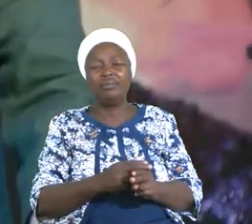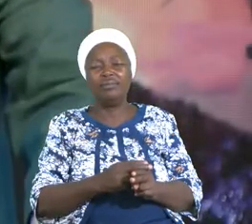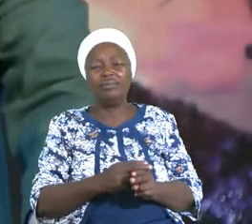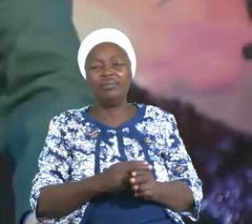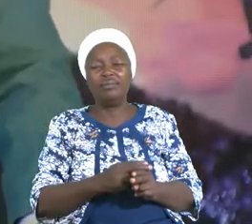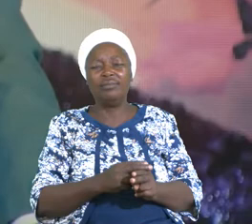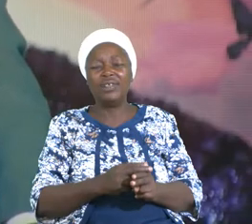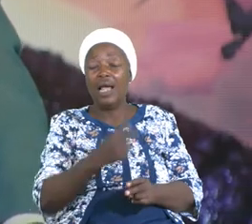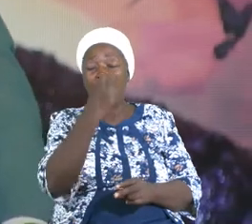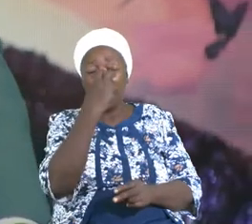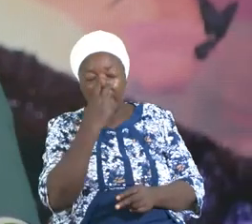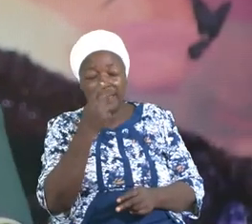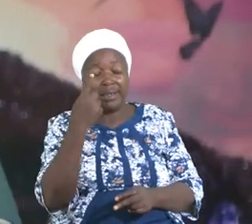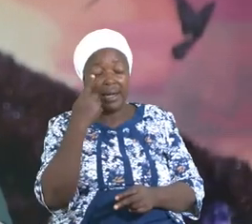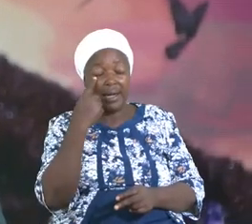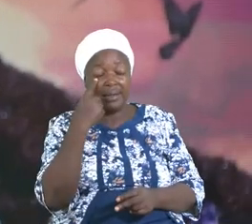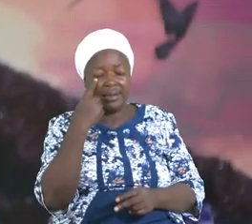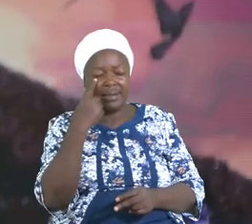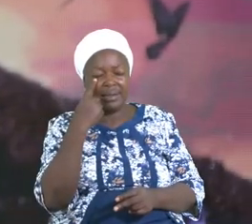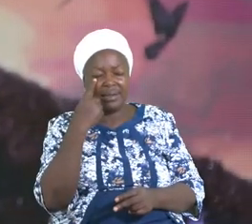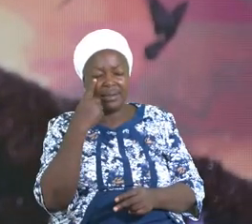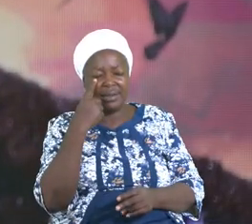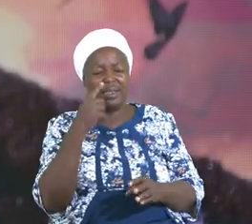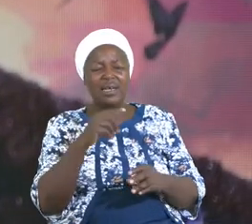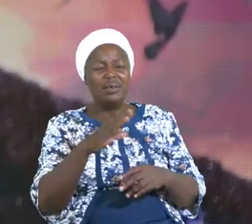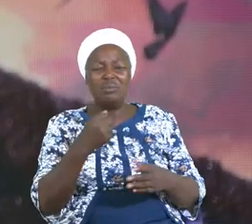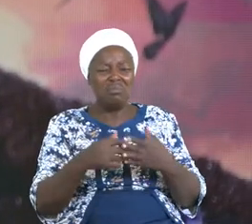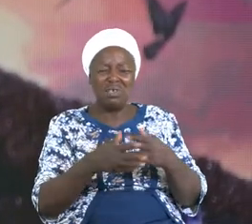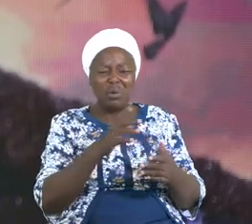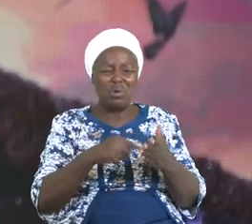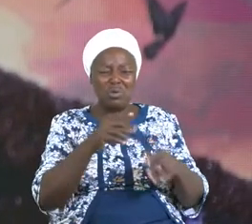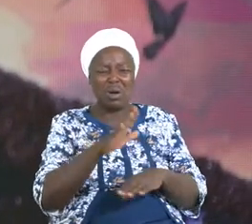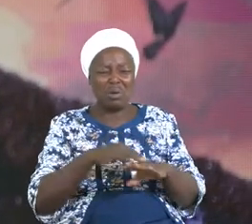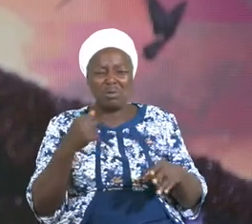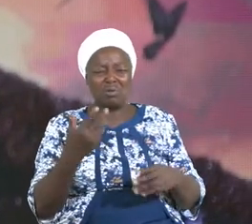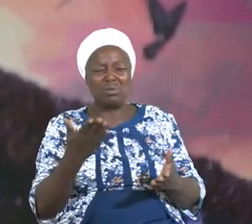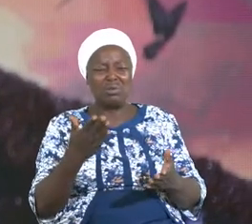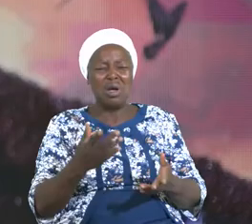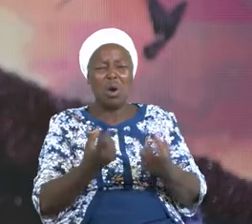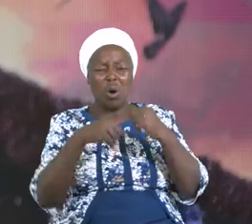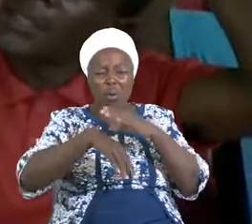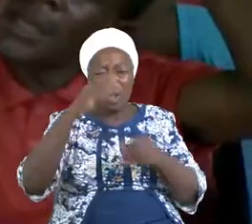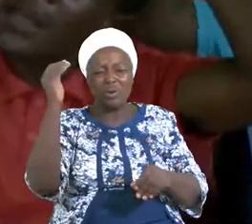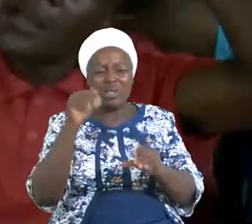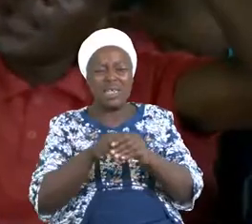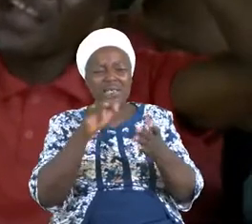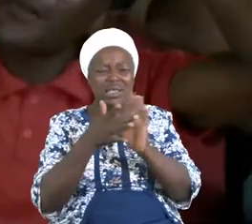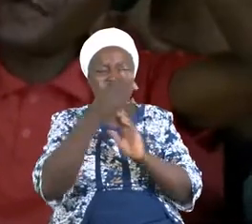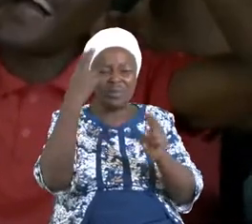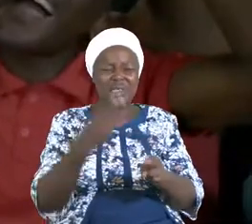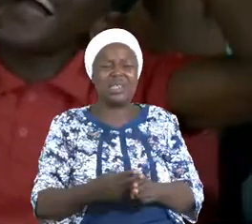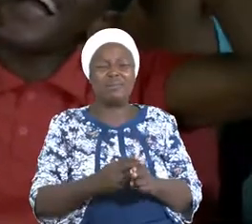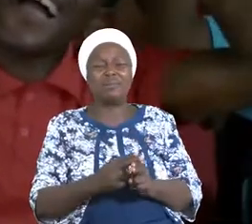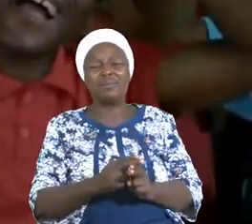Blind eyes, cataract, glaucoma, come out in Jesus' name.